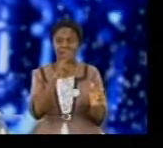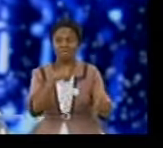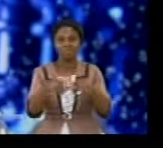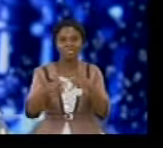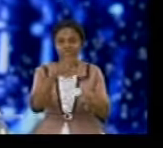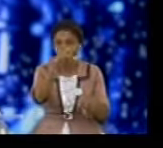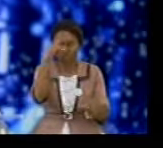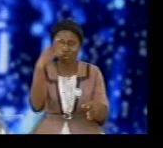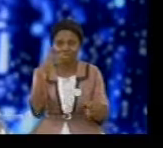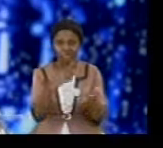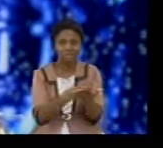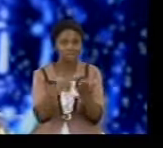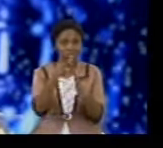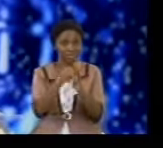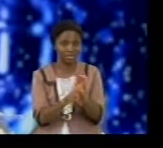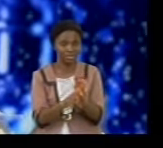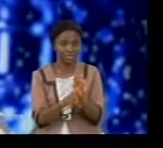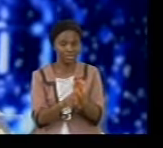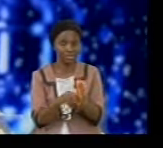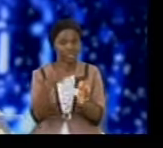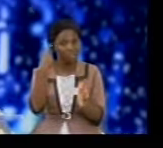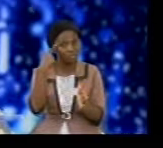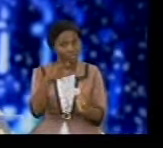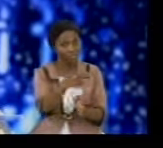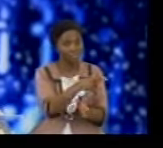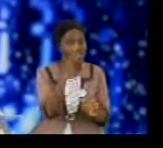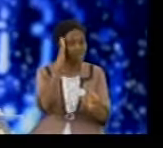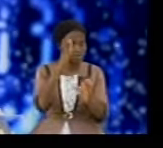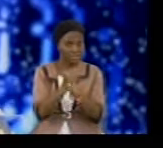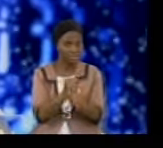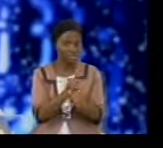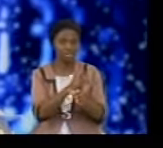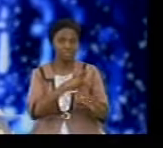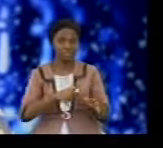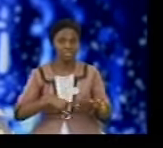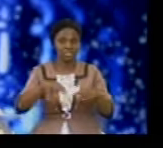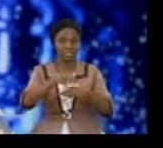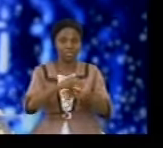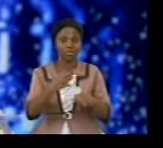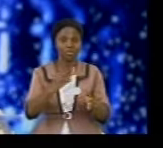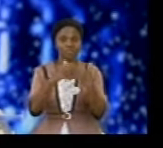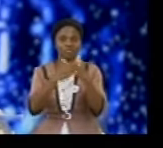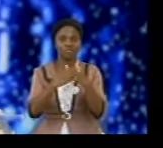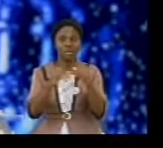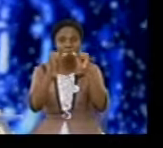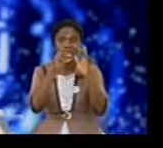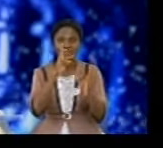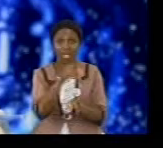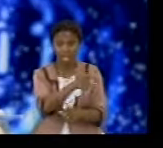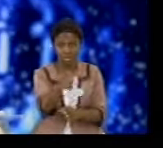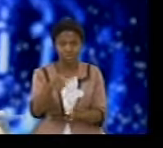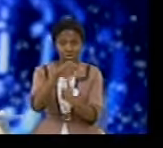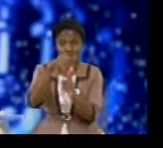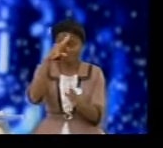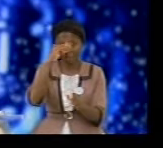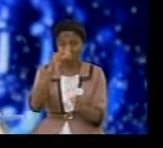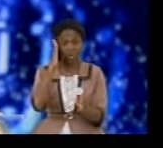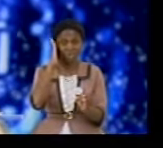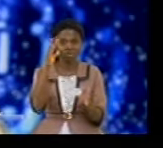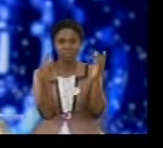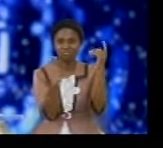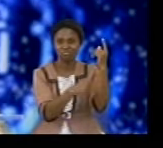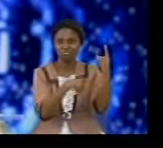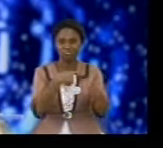theirs is the kingdom of heaven. Blessed are ye when men shall revile you and persecute you, and shall say all manner of evil against